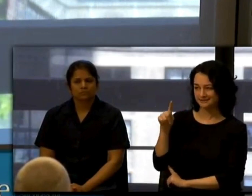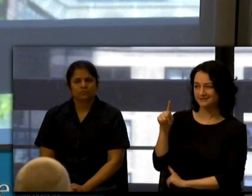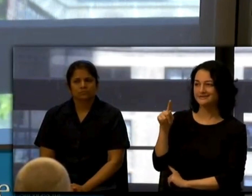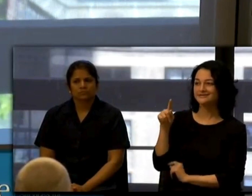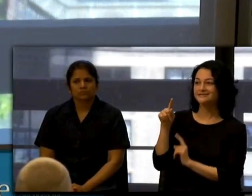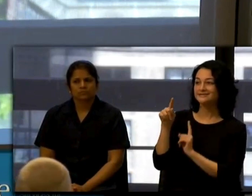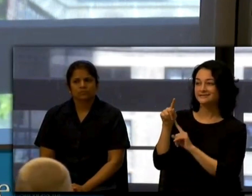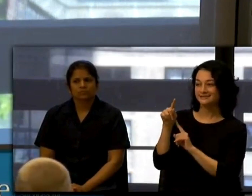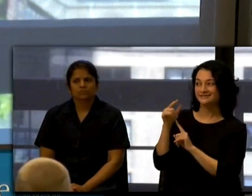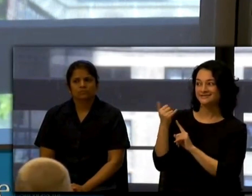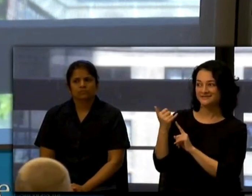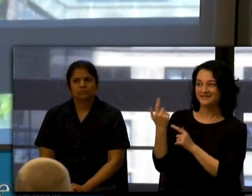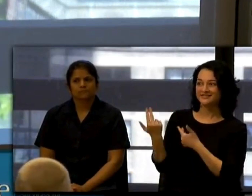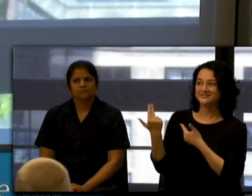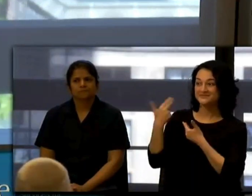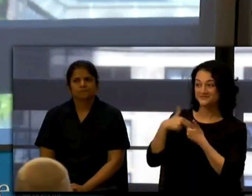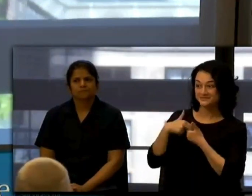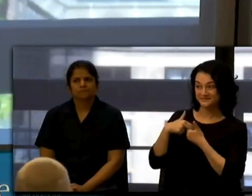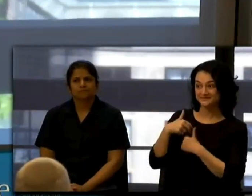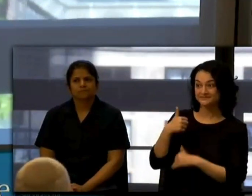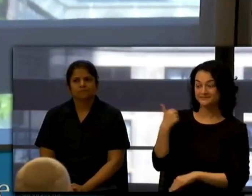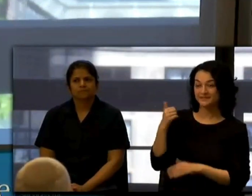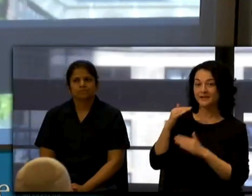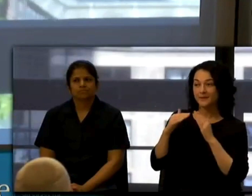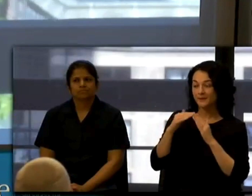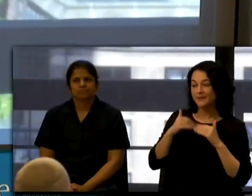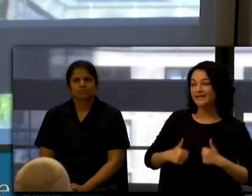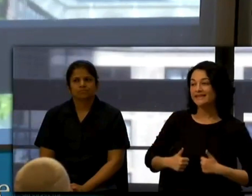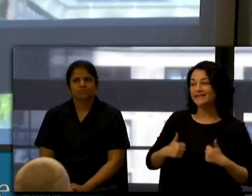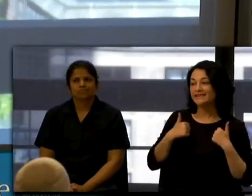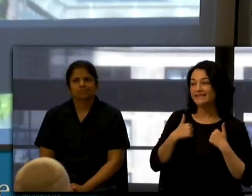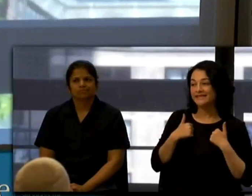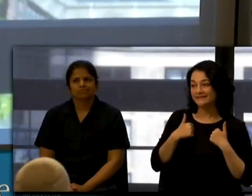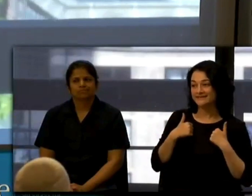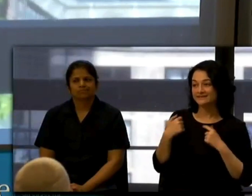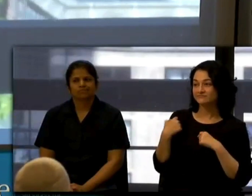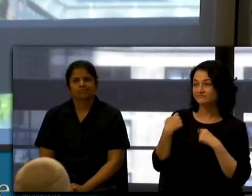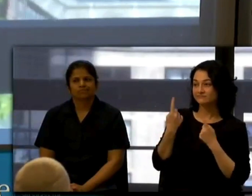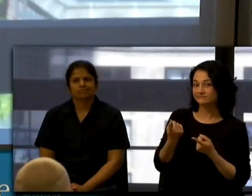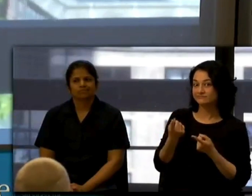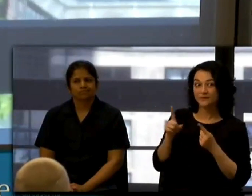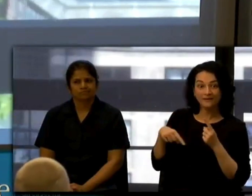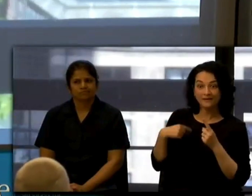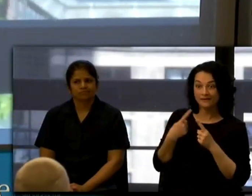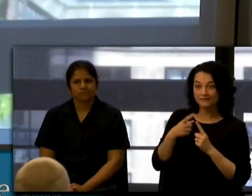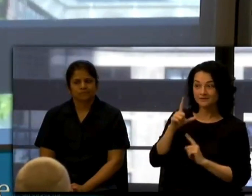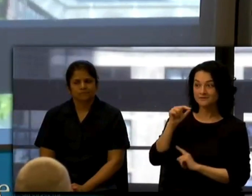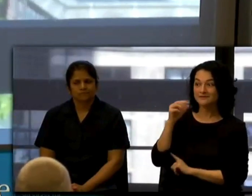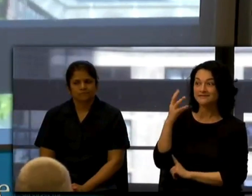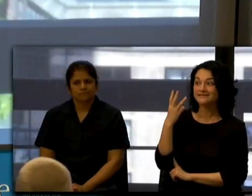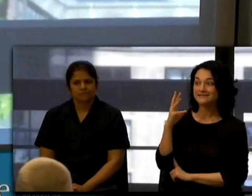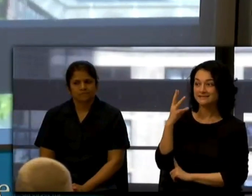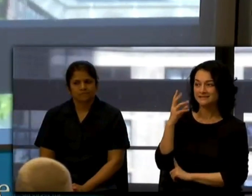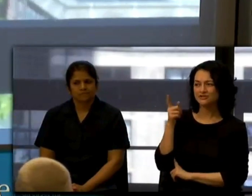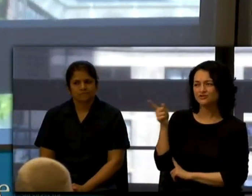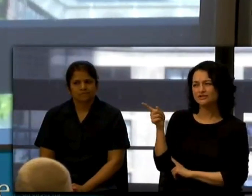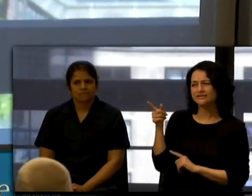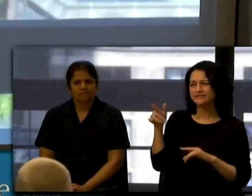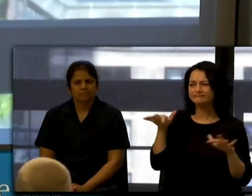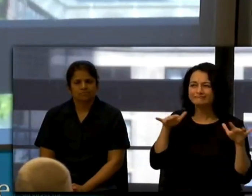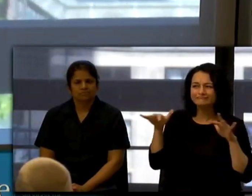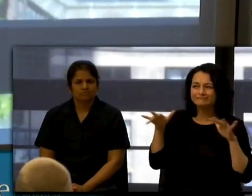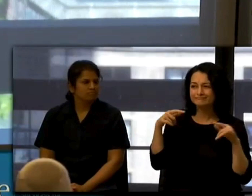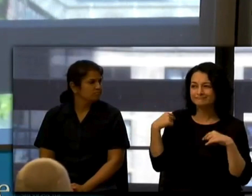regional administrator for ACL since 2019. Rhonda currently is the regional administrator for Region